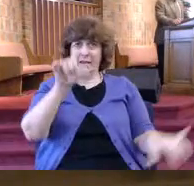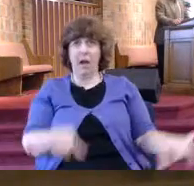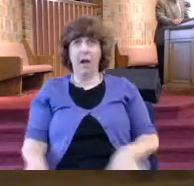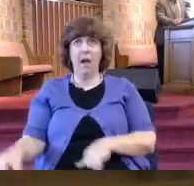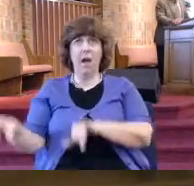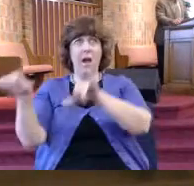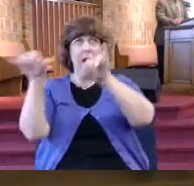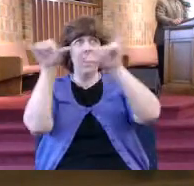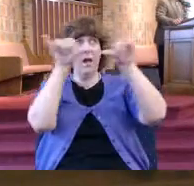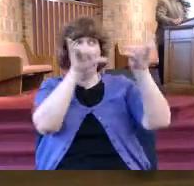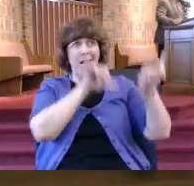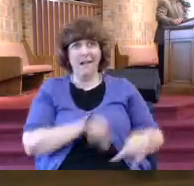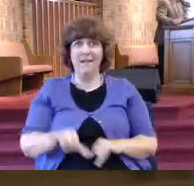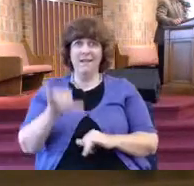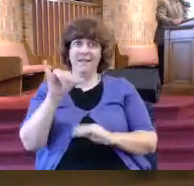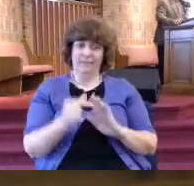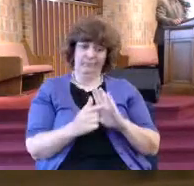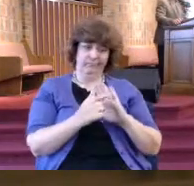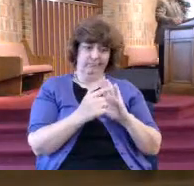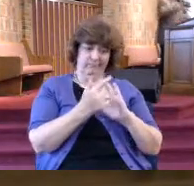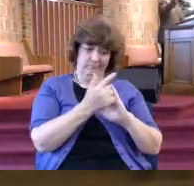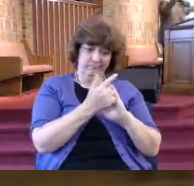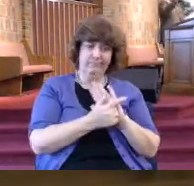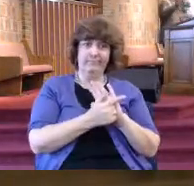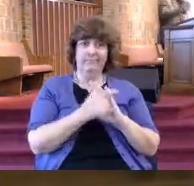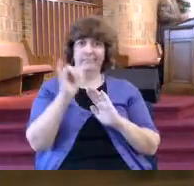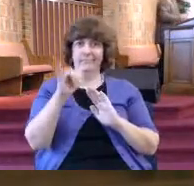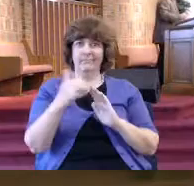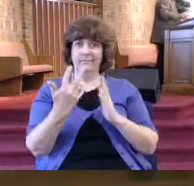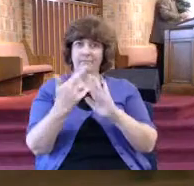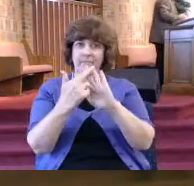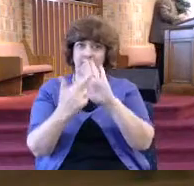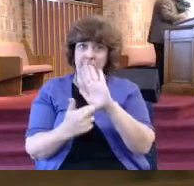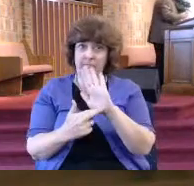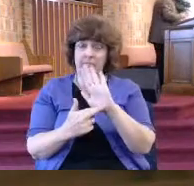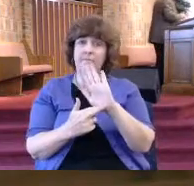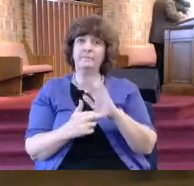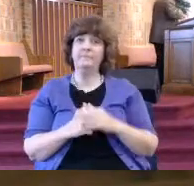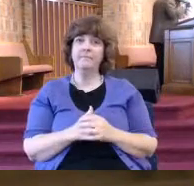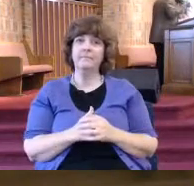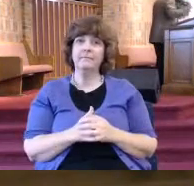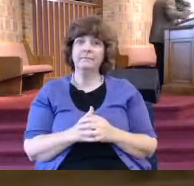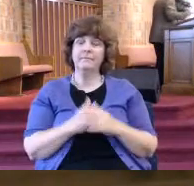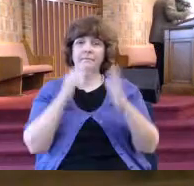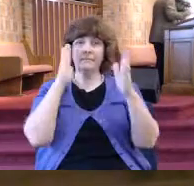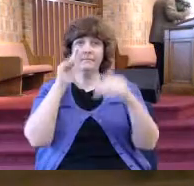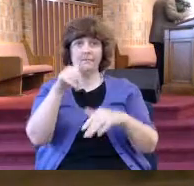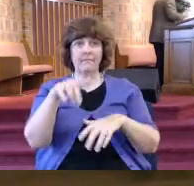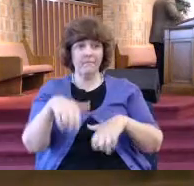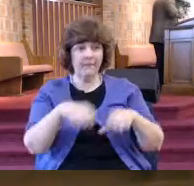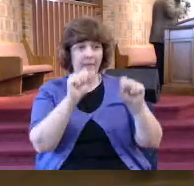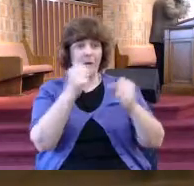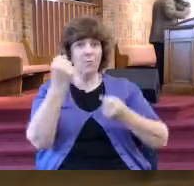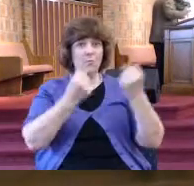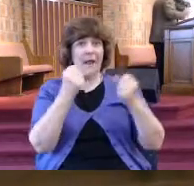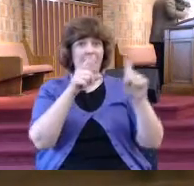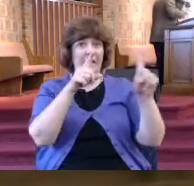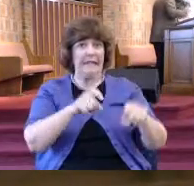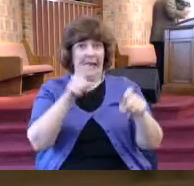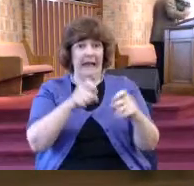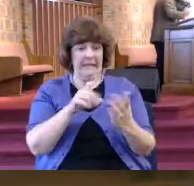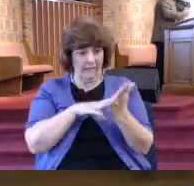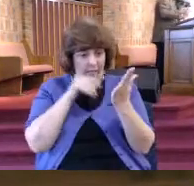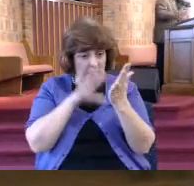are laws or rules. And hopefully when you go to school or when you take a driving course, you understand